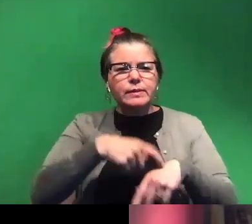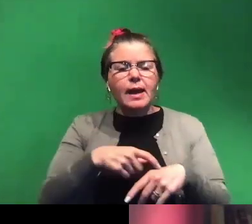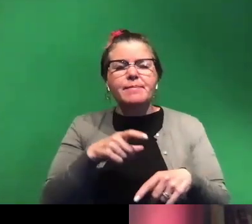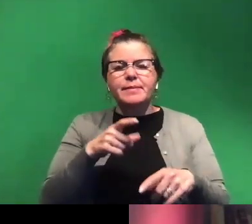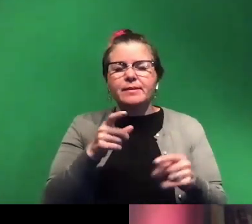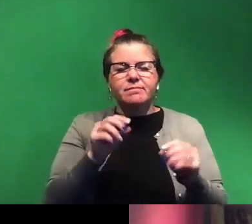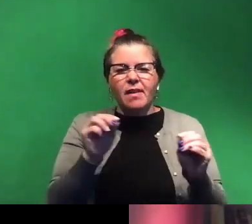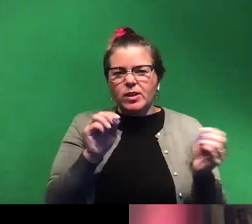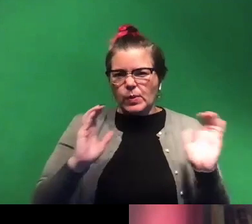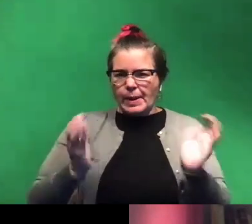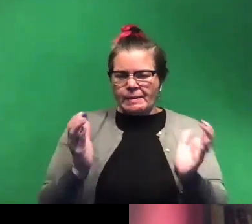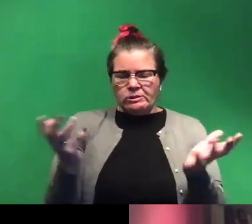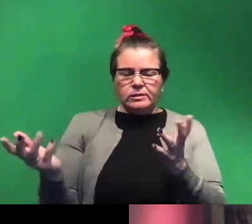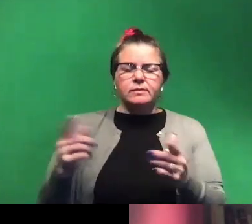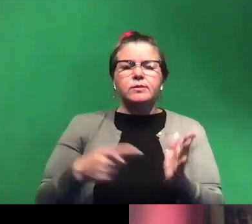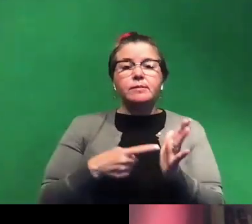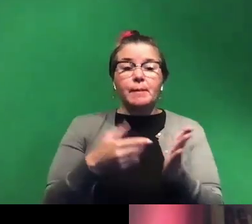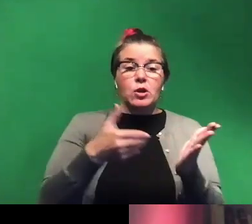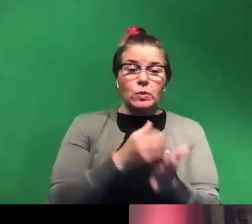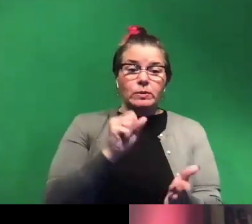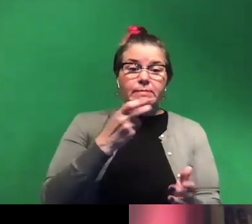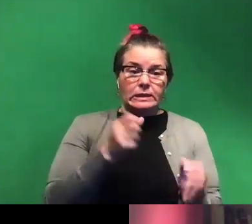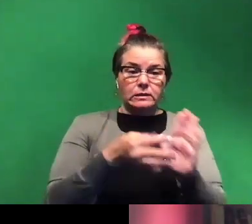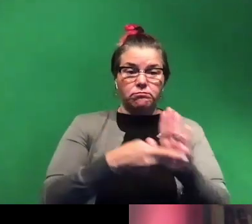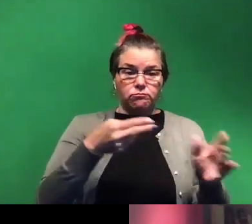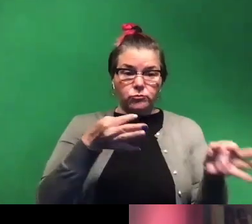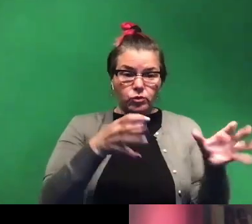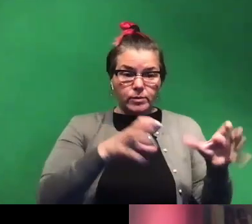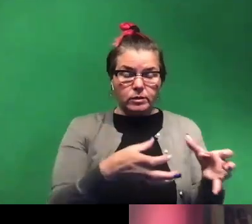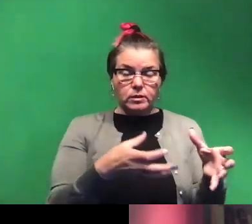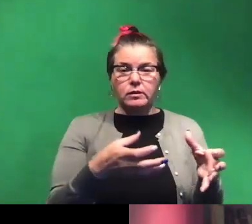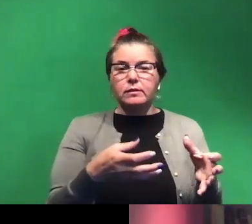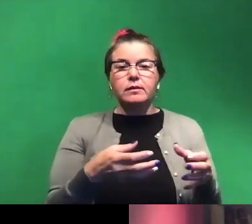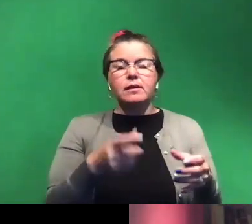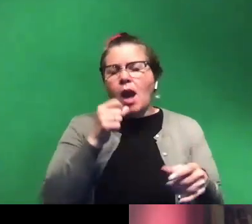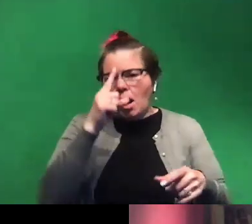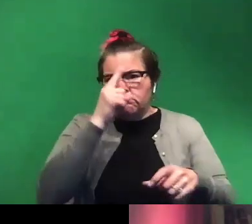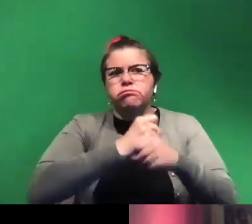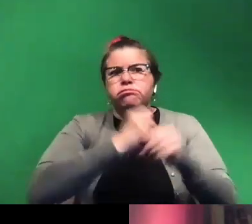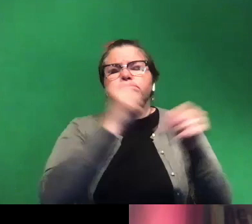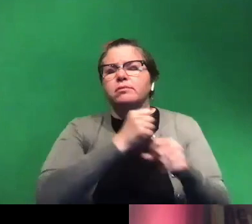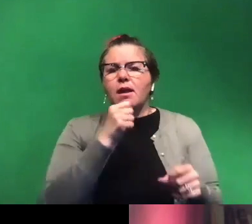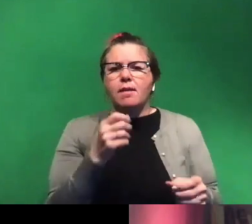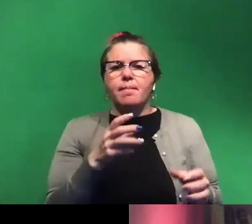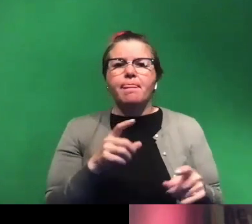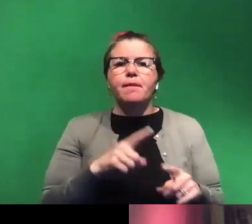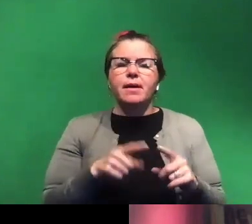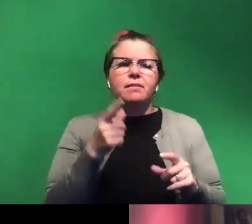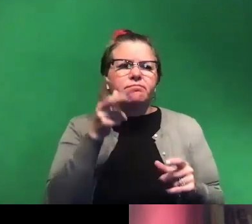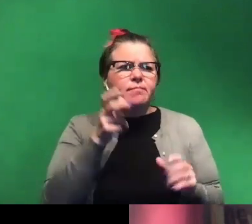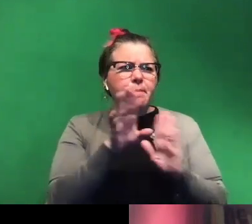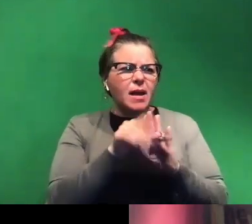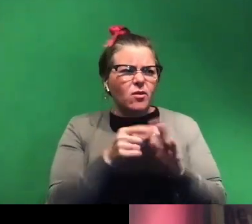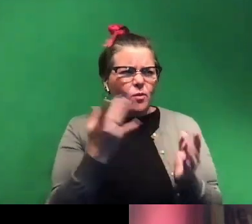to. So sometimes if it's a new species description, it's not like the most mind-blowing thing in the world, but hearing the background, like why are we having this